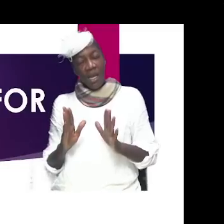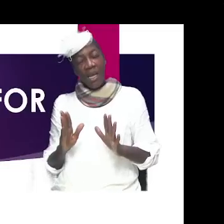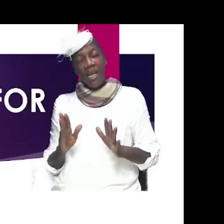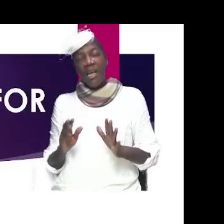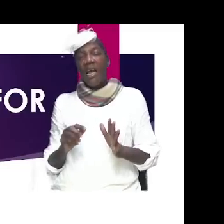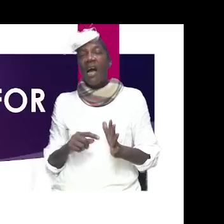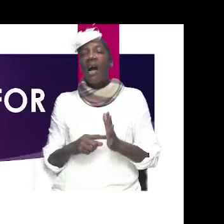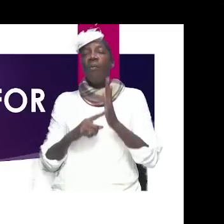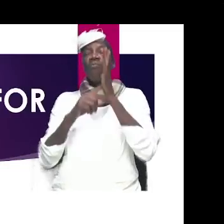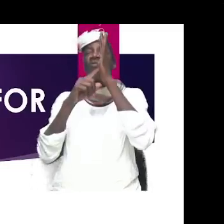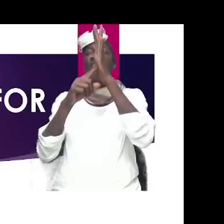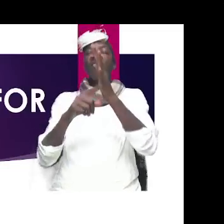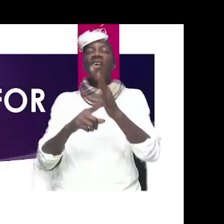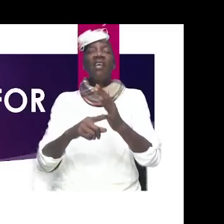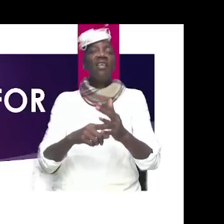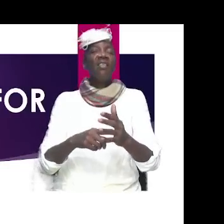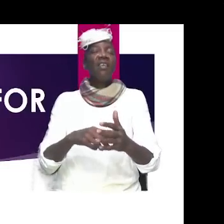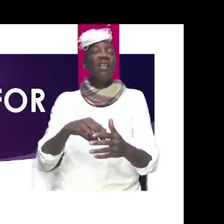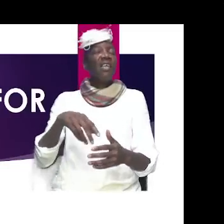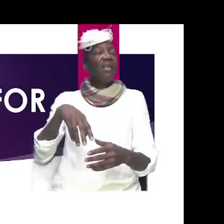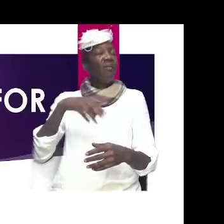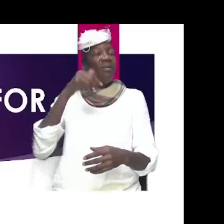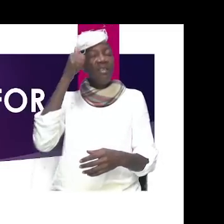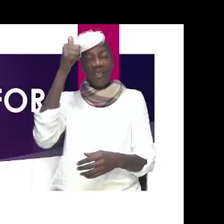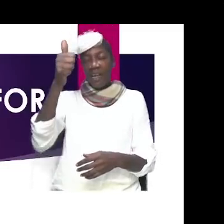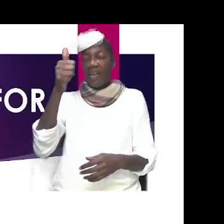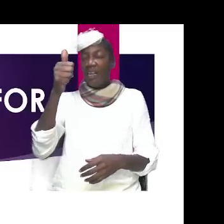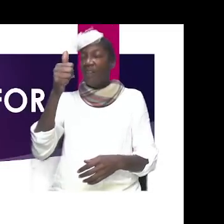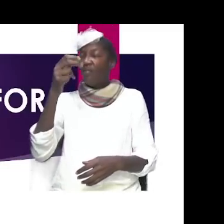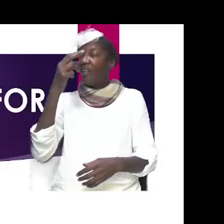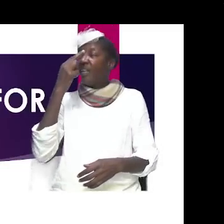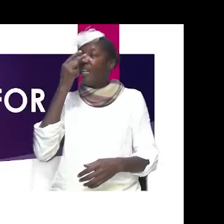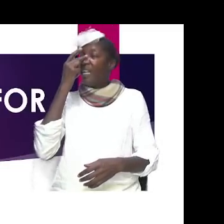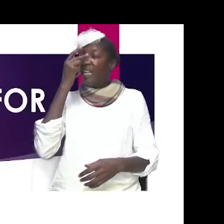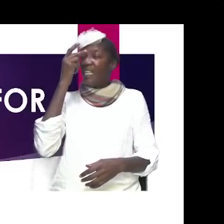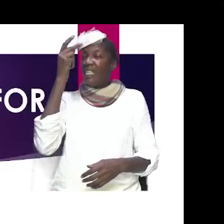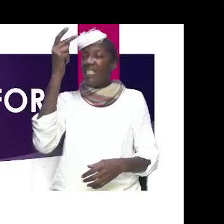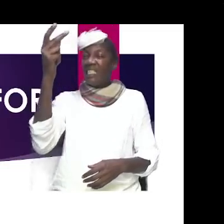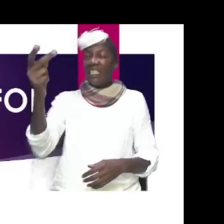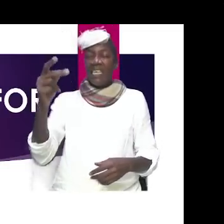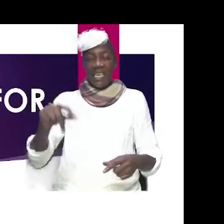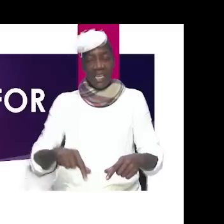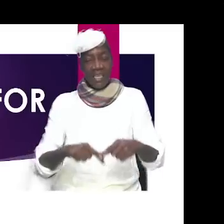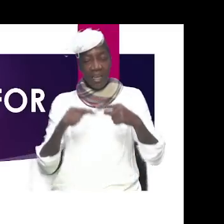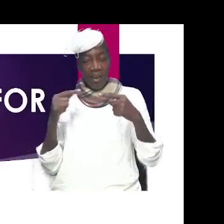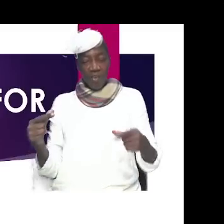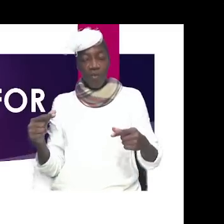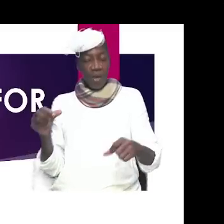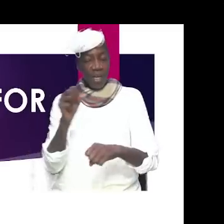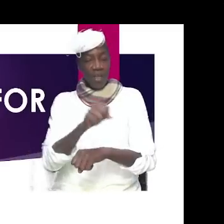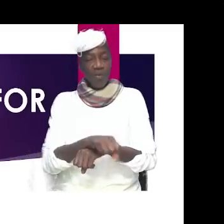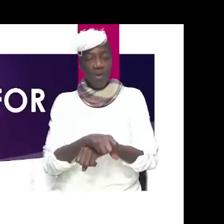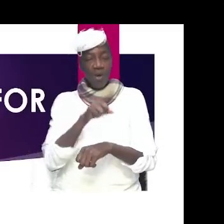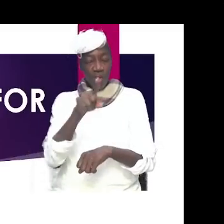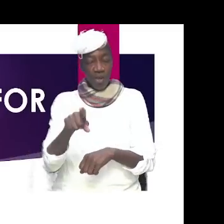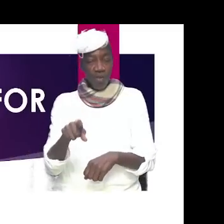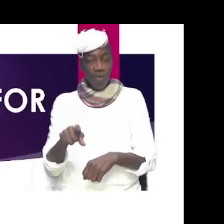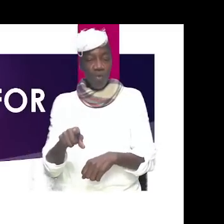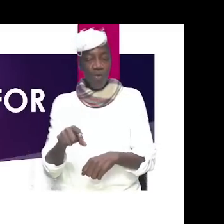present it to himself, present it to God, and it will be seen as a great work done, and you will